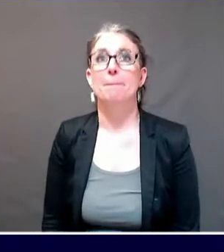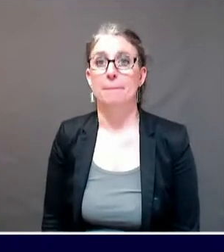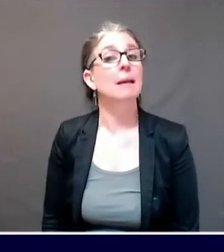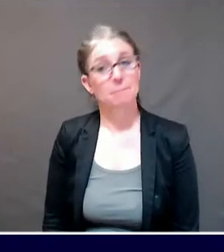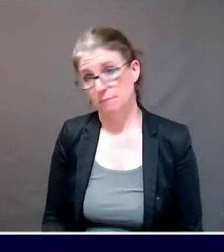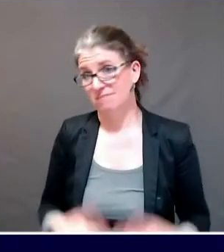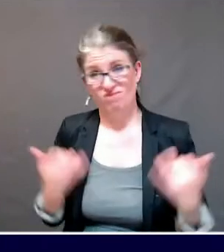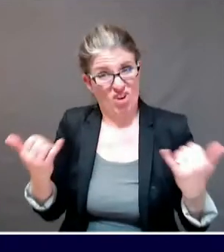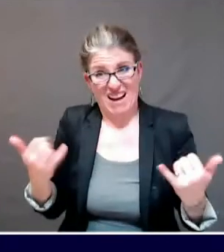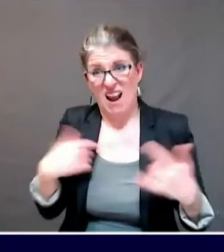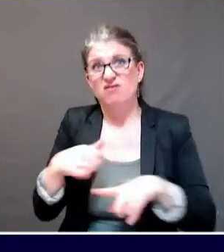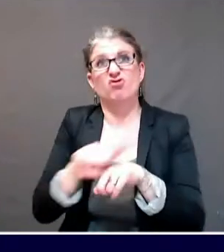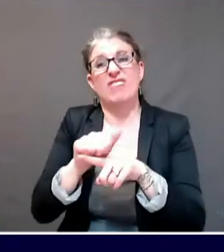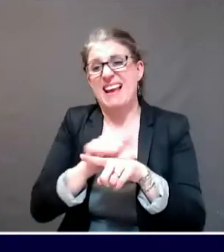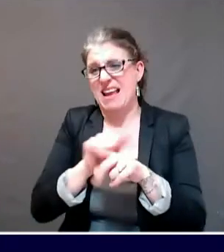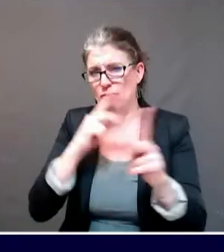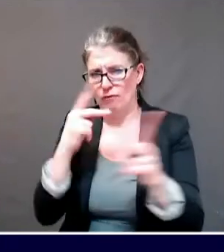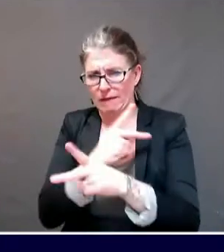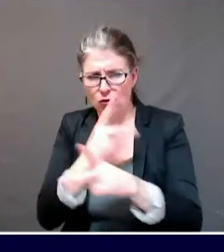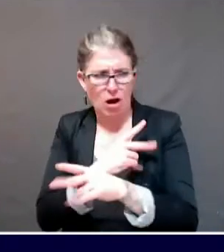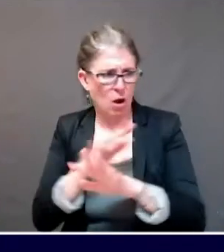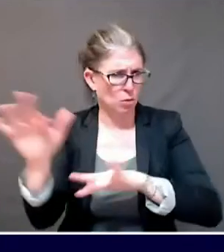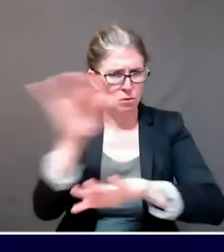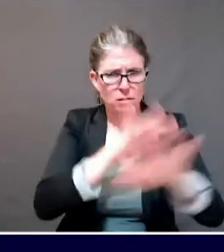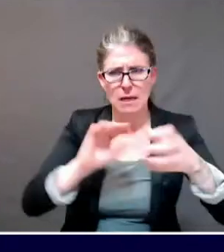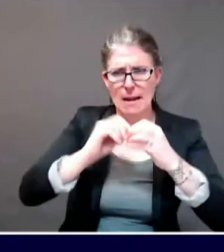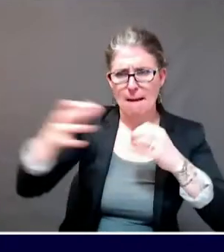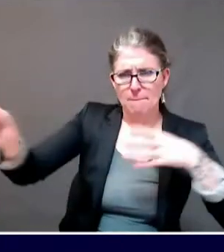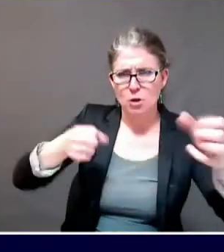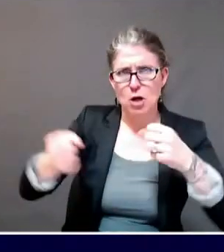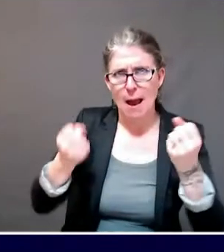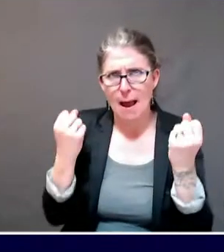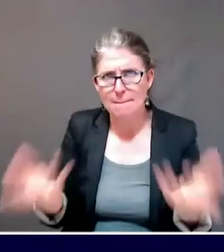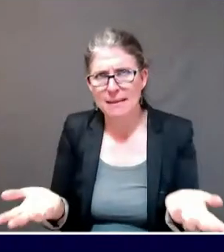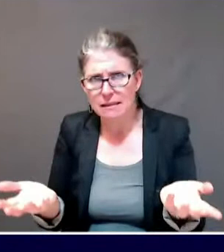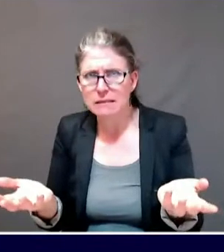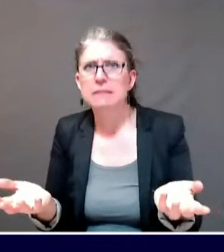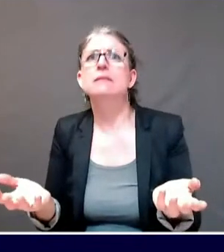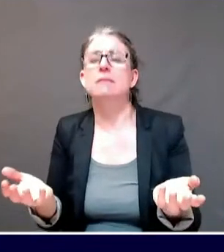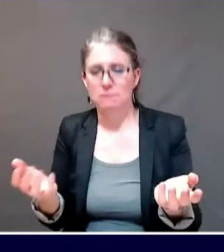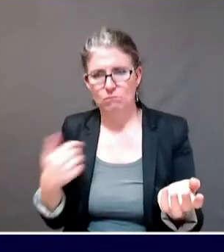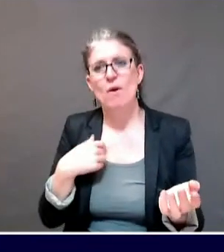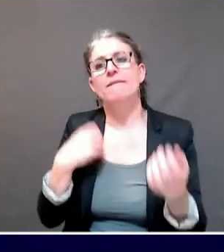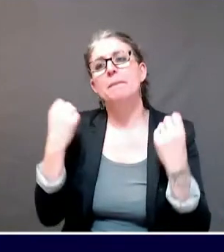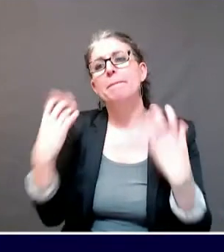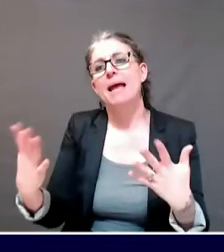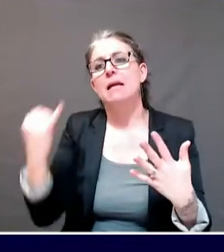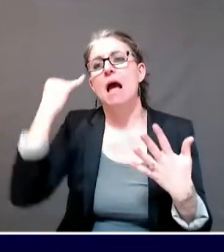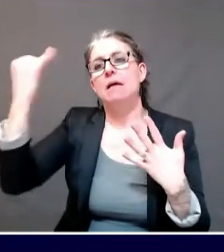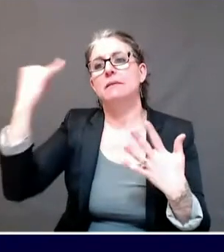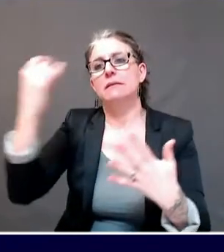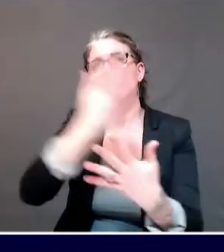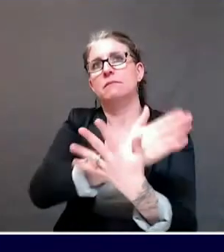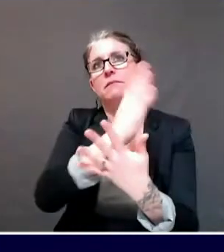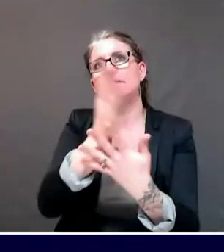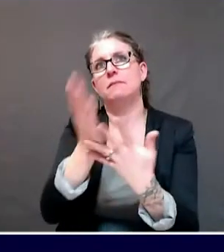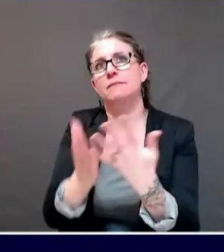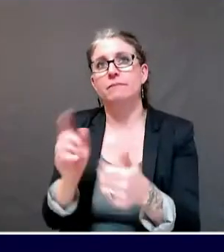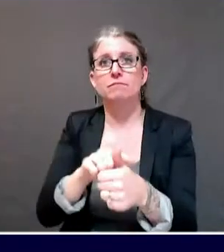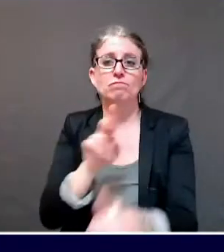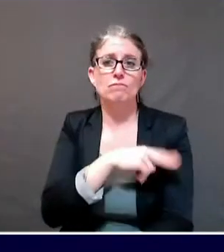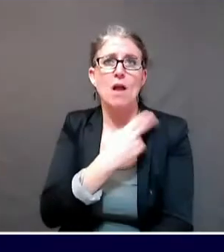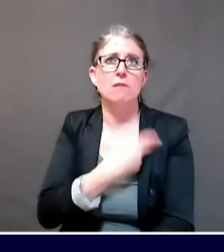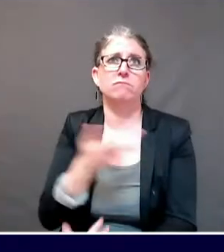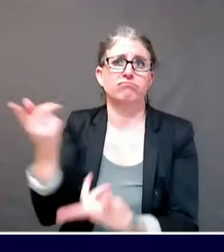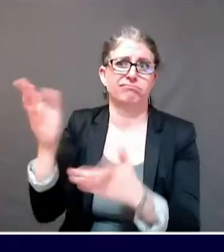get folks vaccinated. Those channels include places like hospitals, which are currently doing extraordinary work